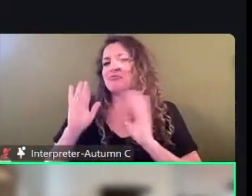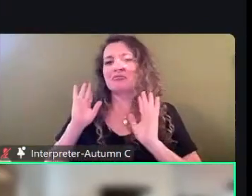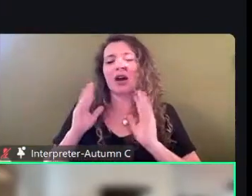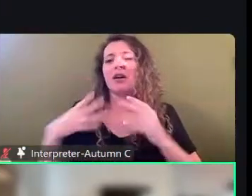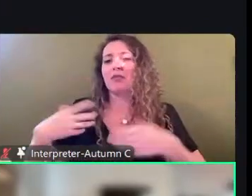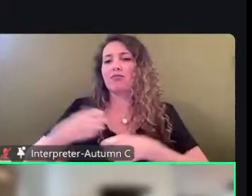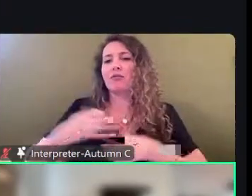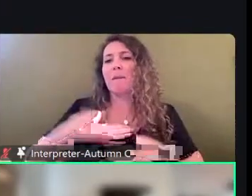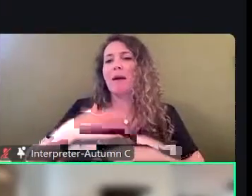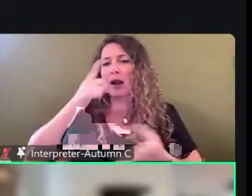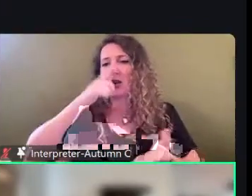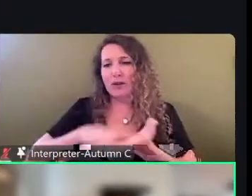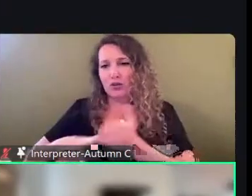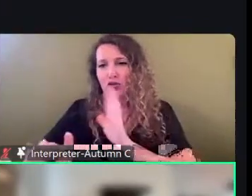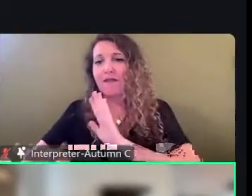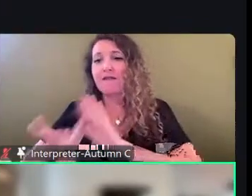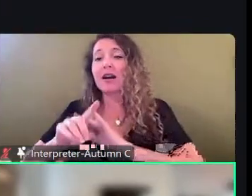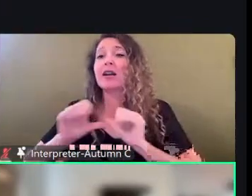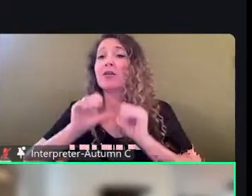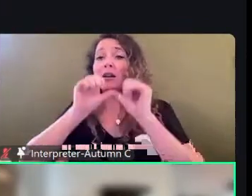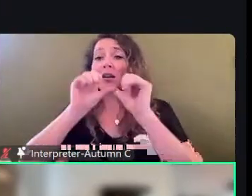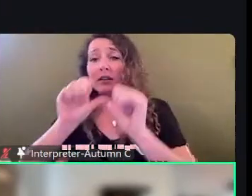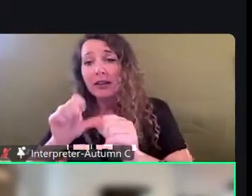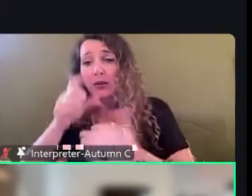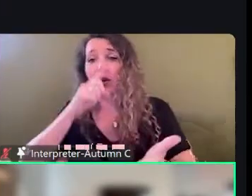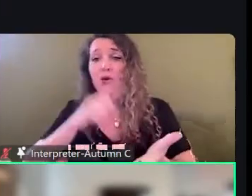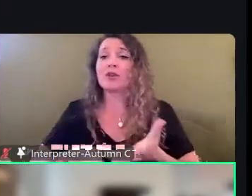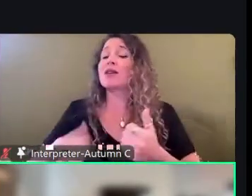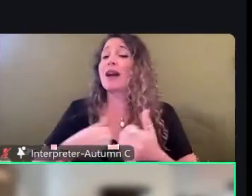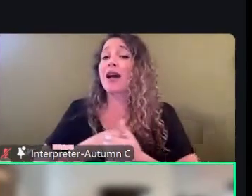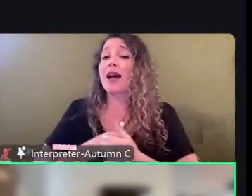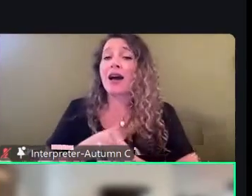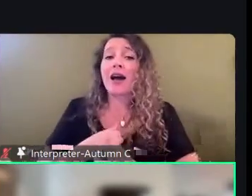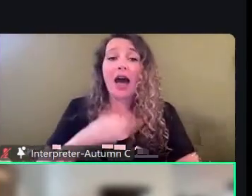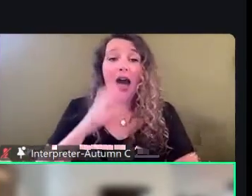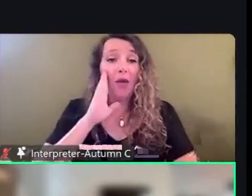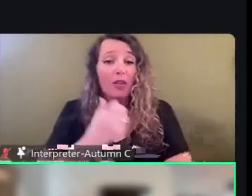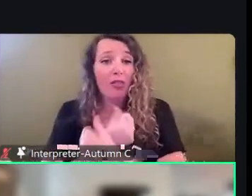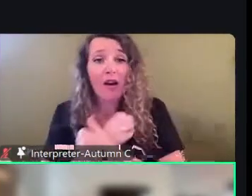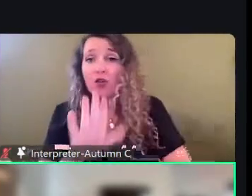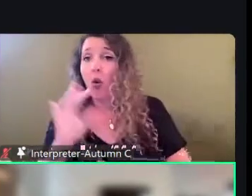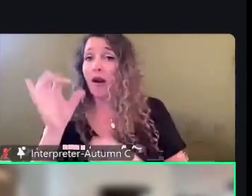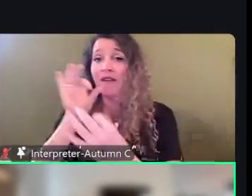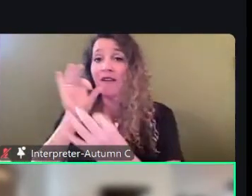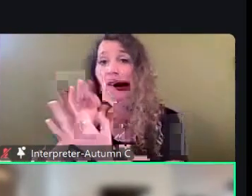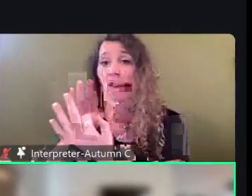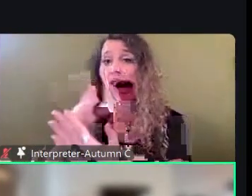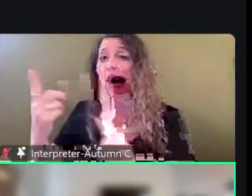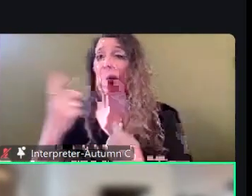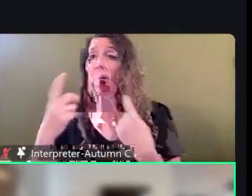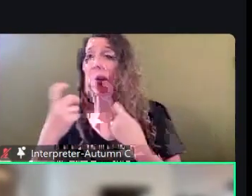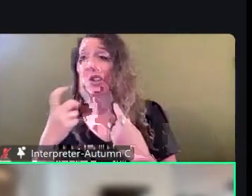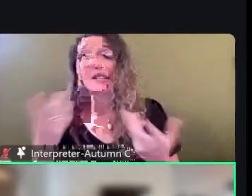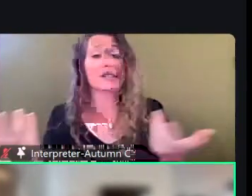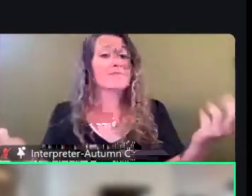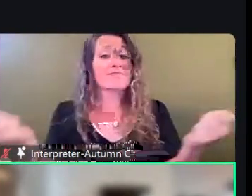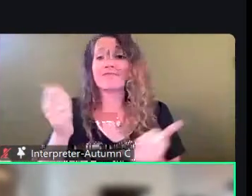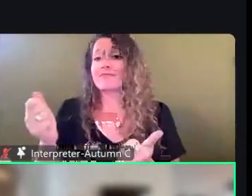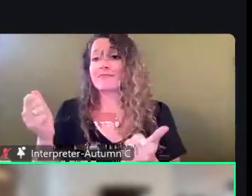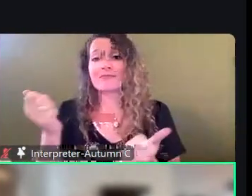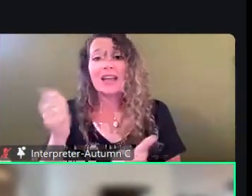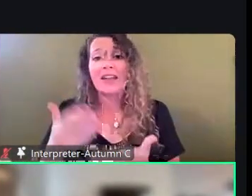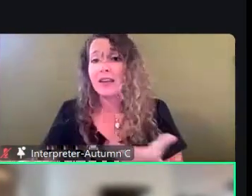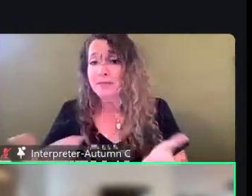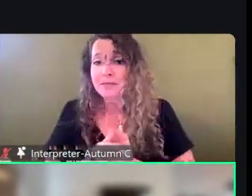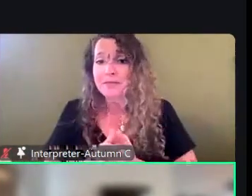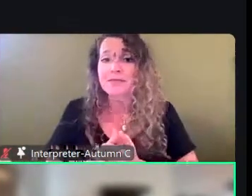findings. My research is ongoing, and I'd really love to hear your feedback, questions, critiques, everything. I'll share